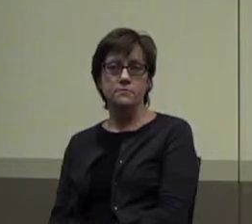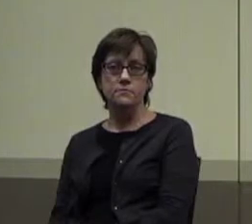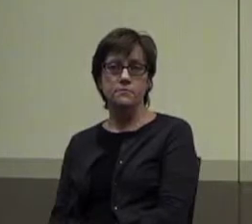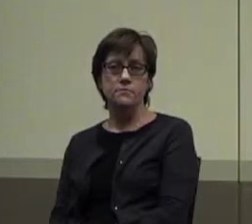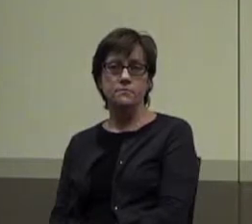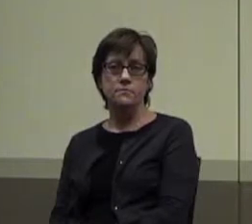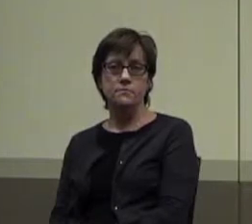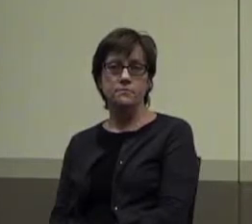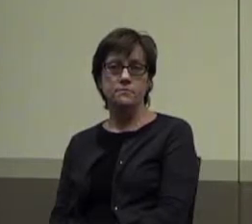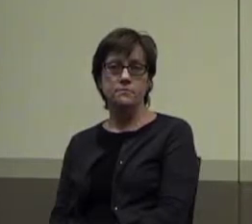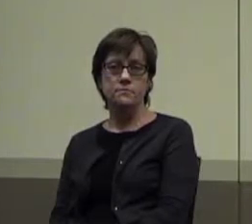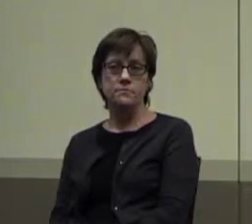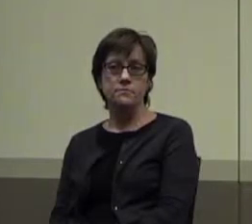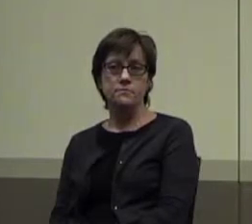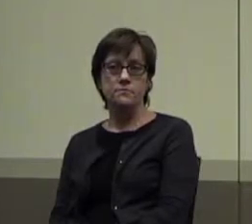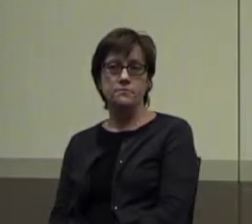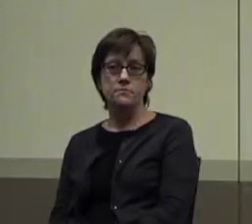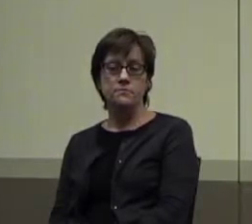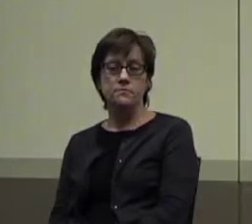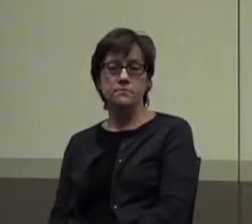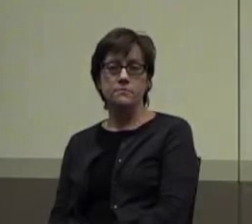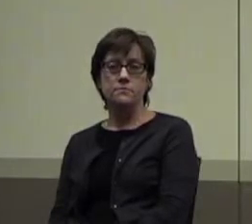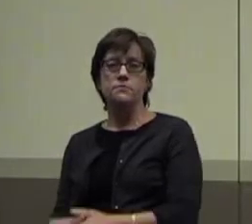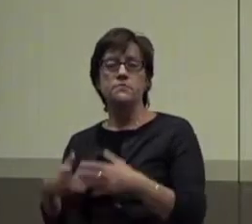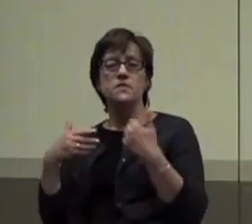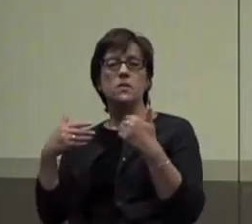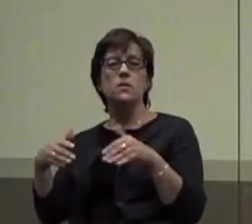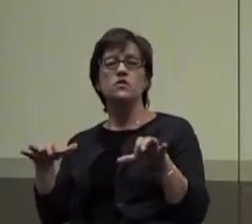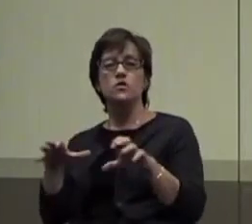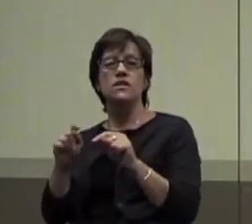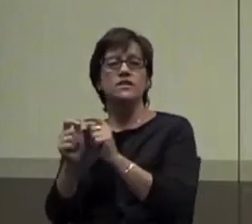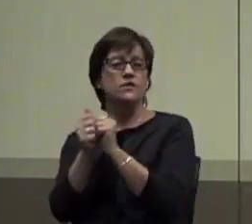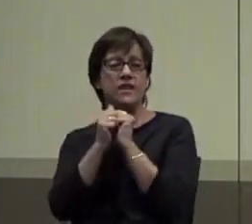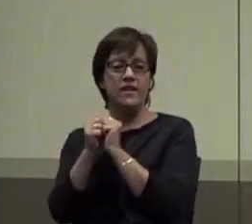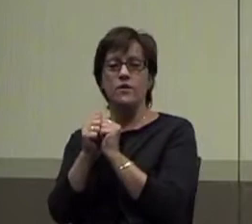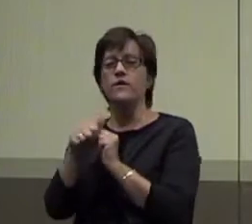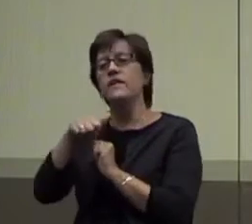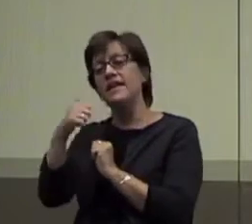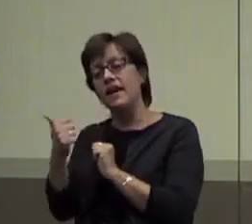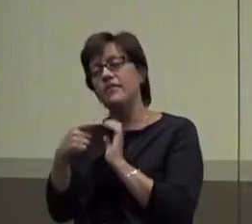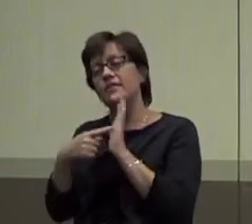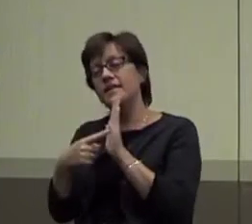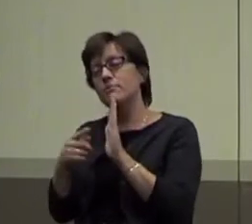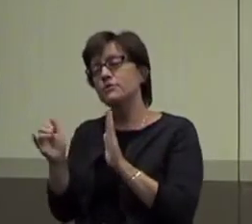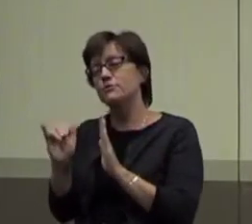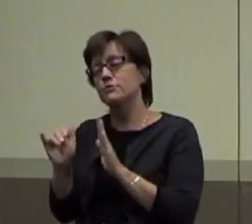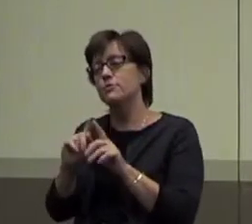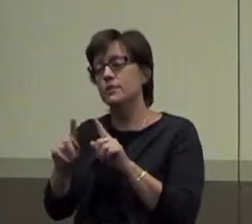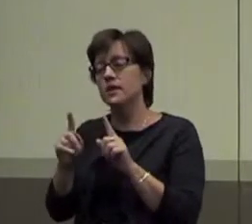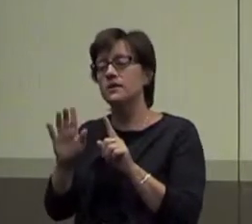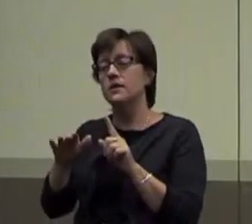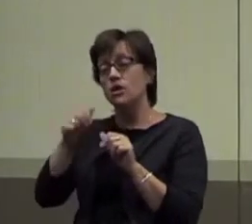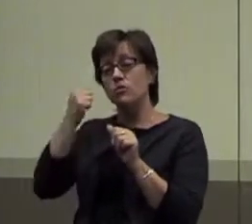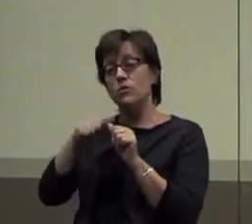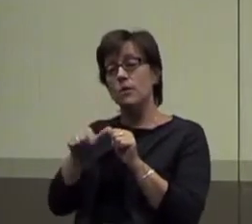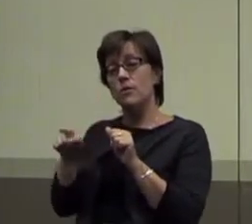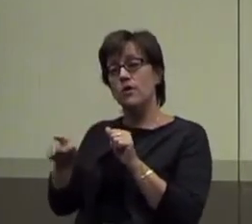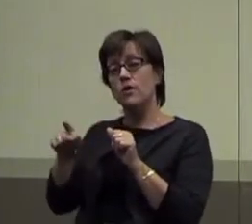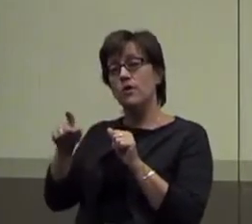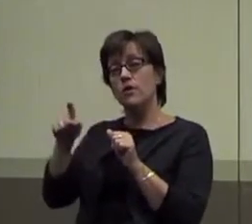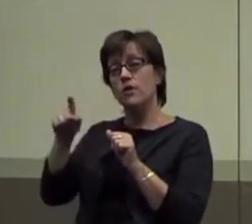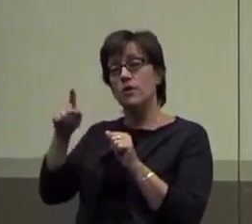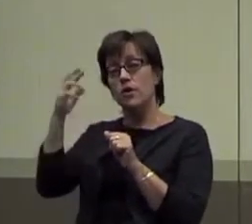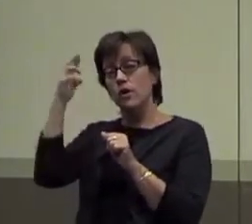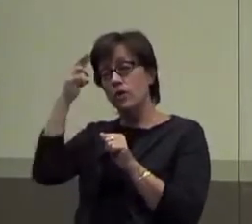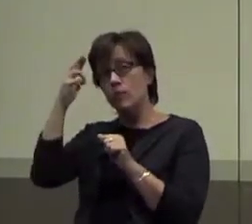So let's do this together, okay? And we have another example too. So remember, this is her hypothesis. We think